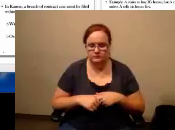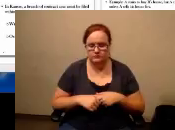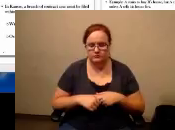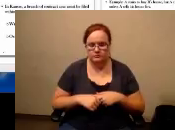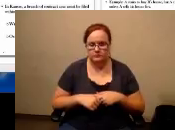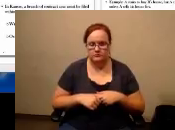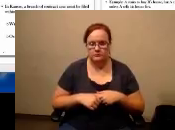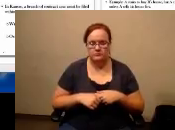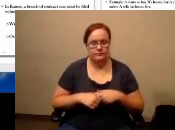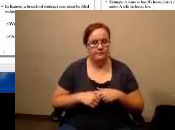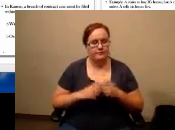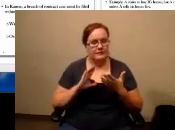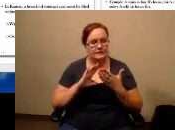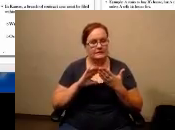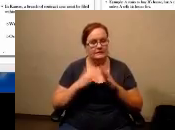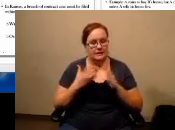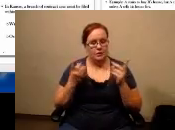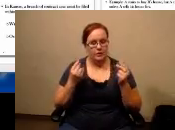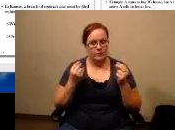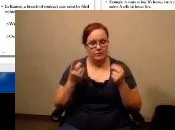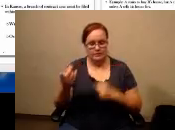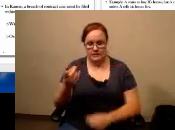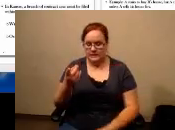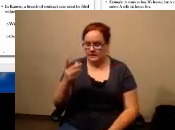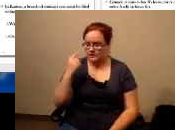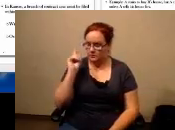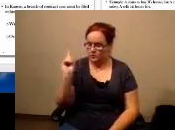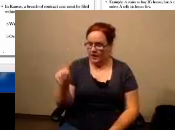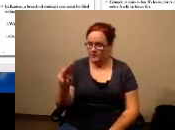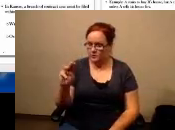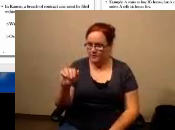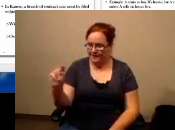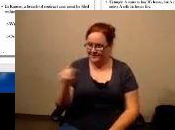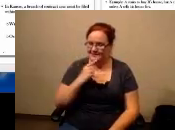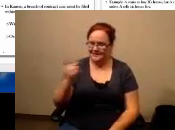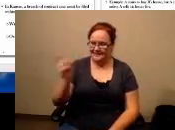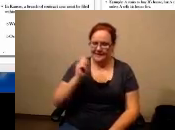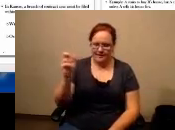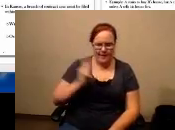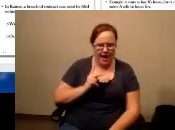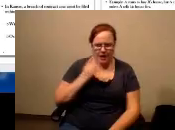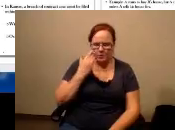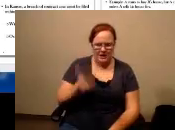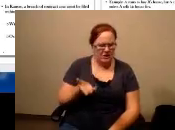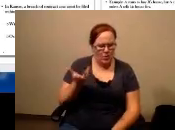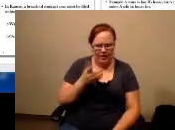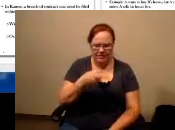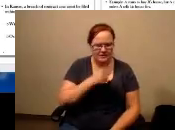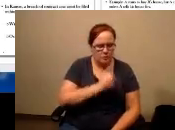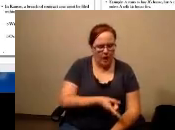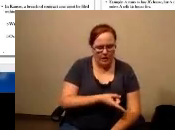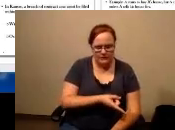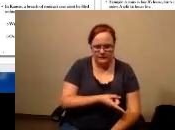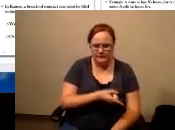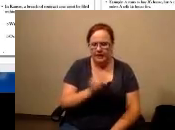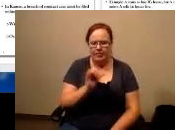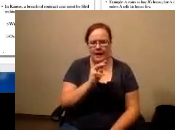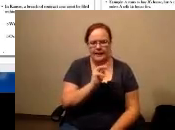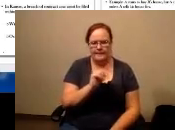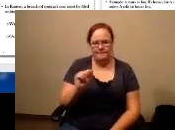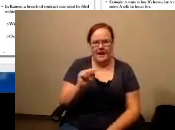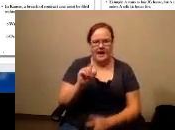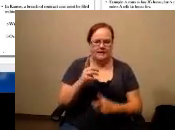What the city did is went to Matt and said, "Give us that sculpture back. We didn't know this was worth a lot," as if he pulled some kind of fast